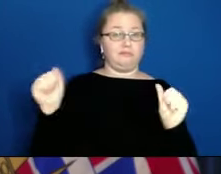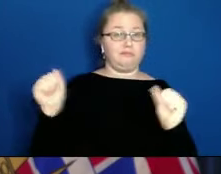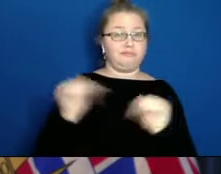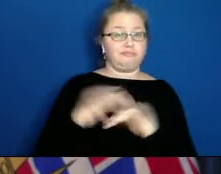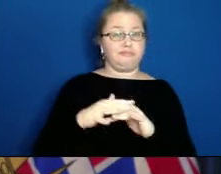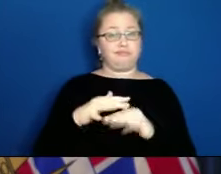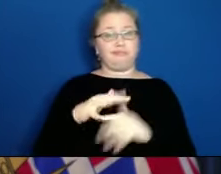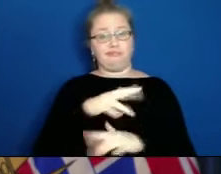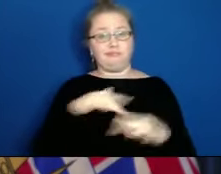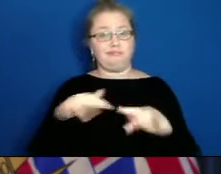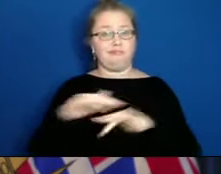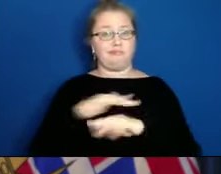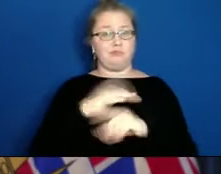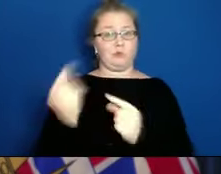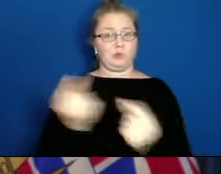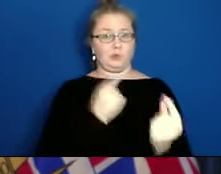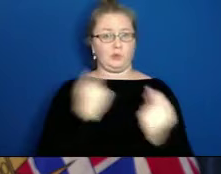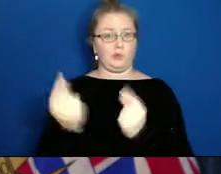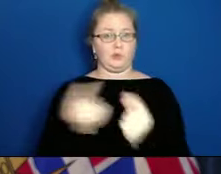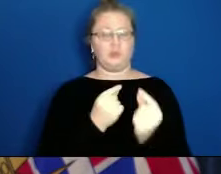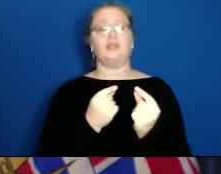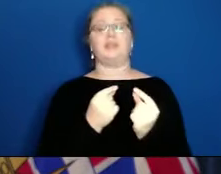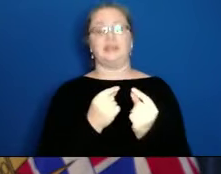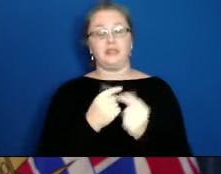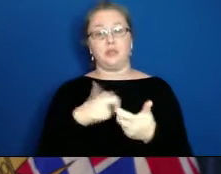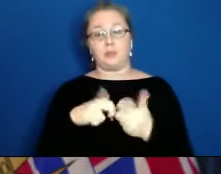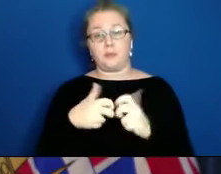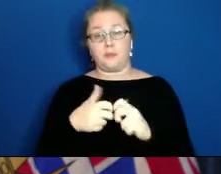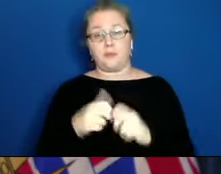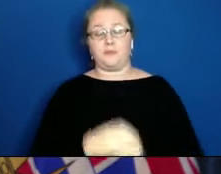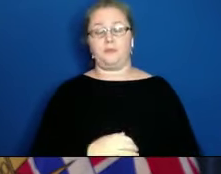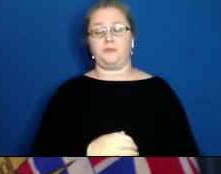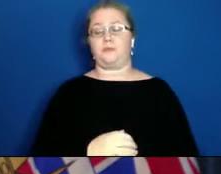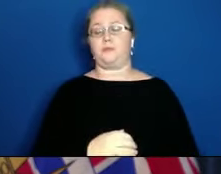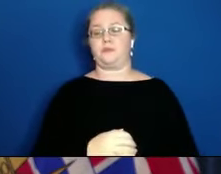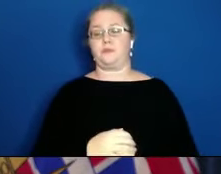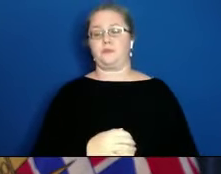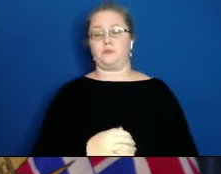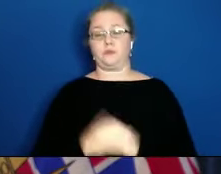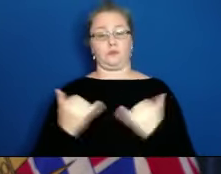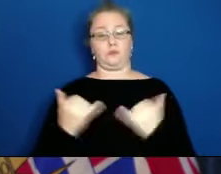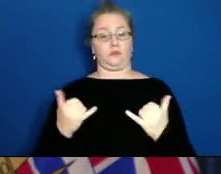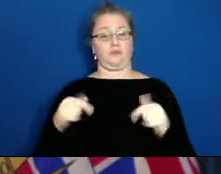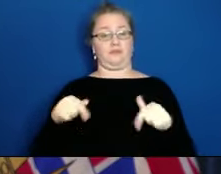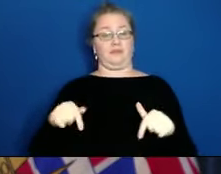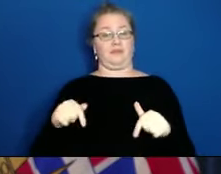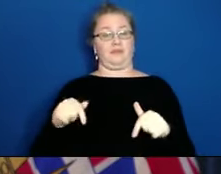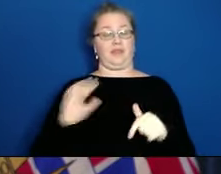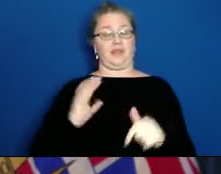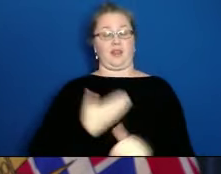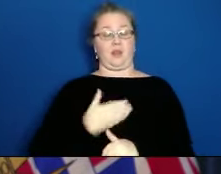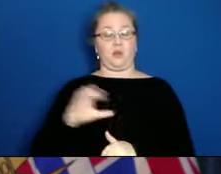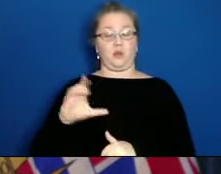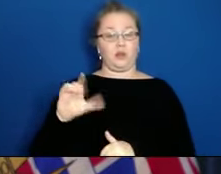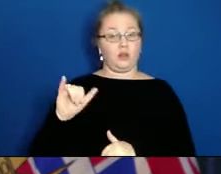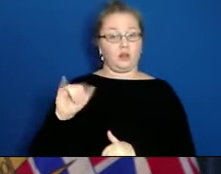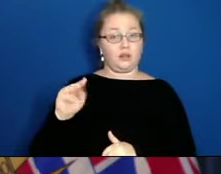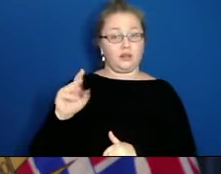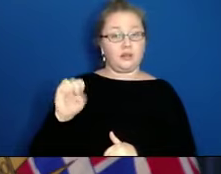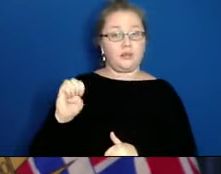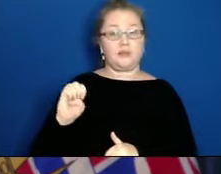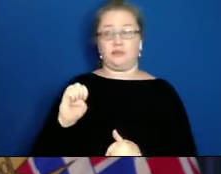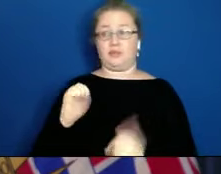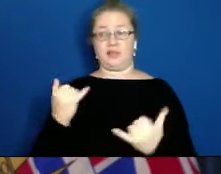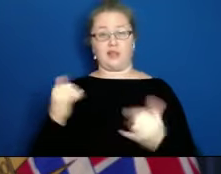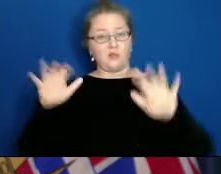know the virus is spreading faster in this in the climate that we have right now, and the higher rates in our community, that these